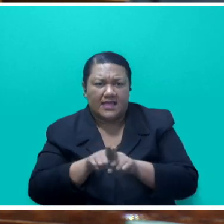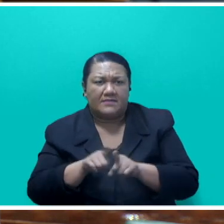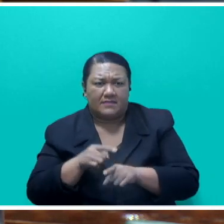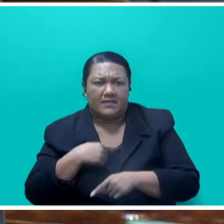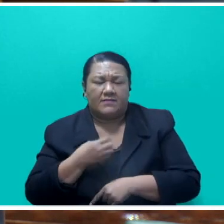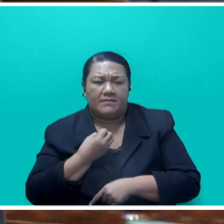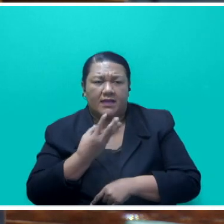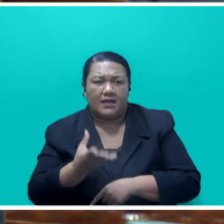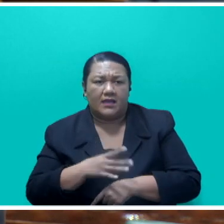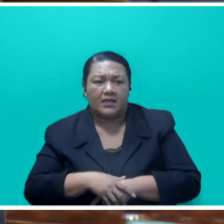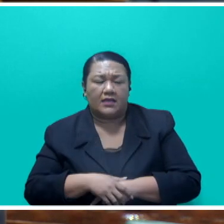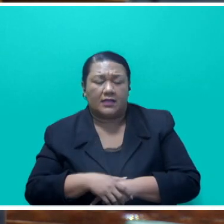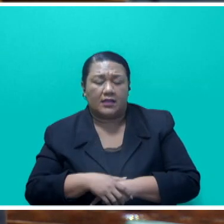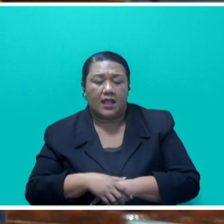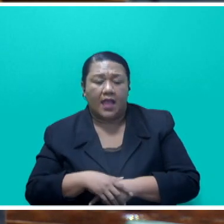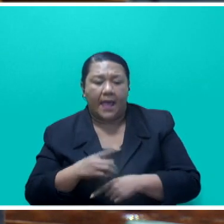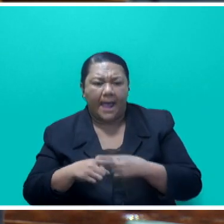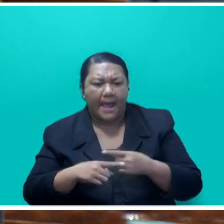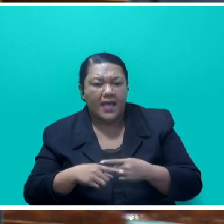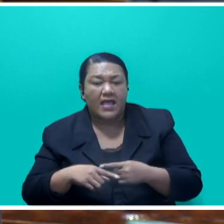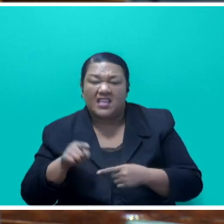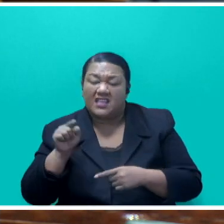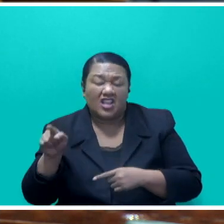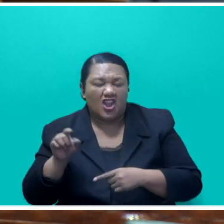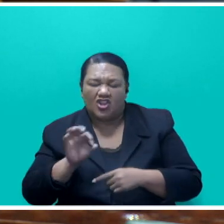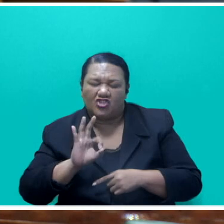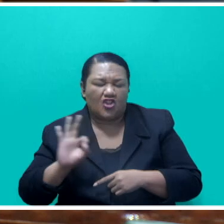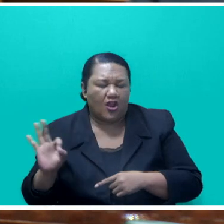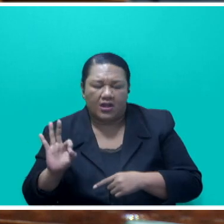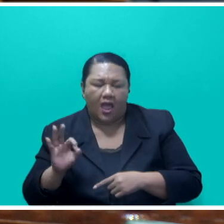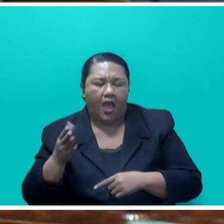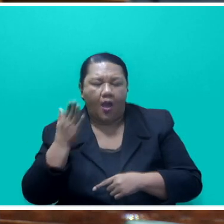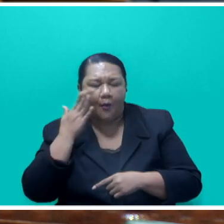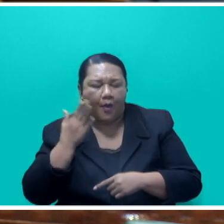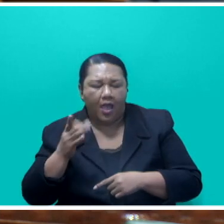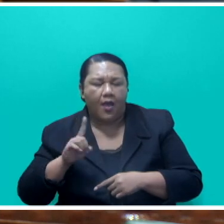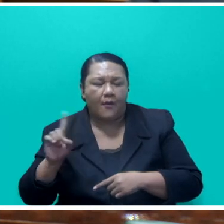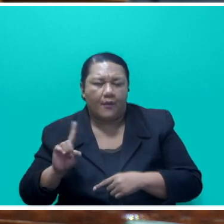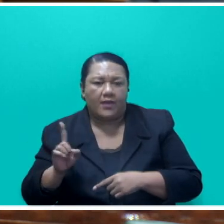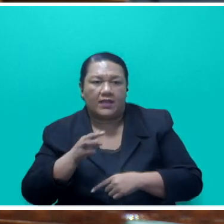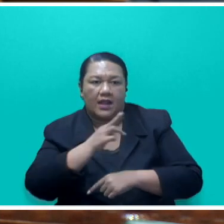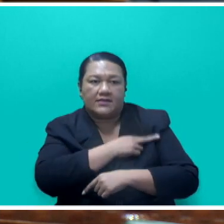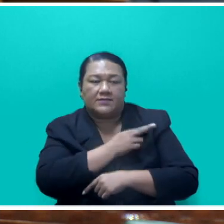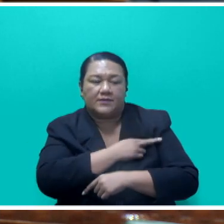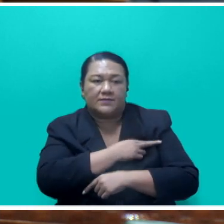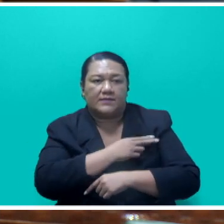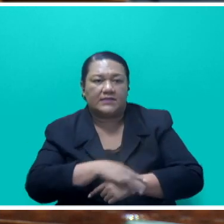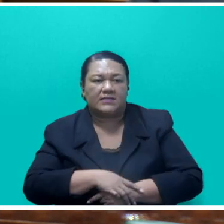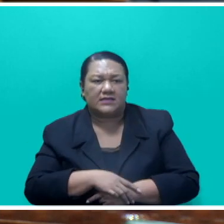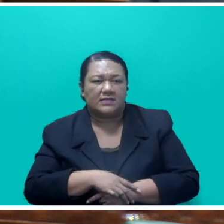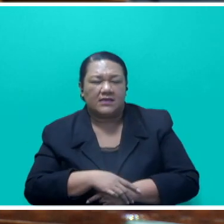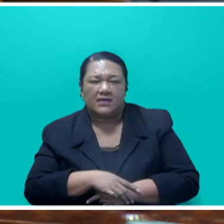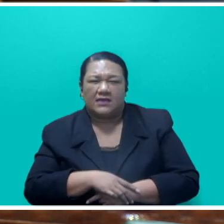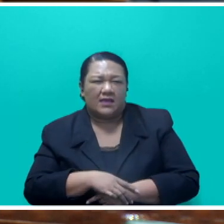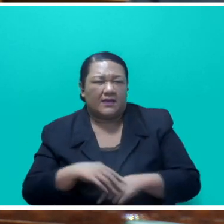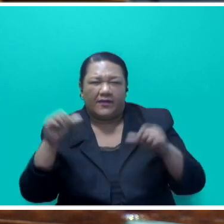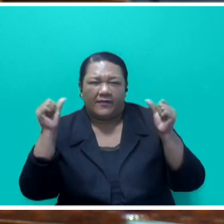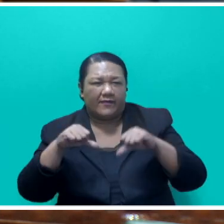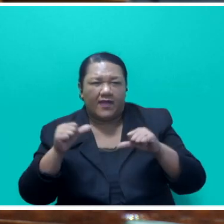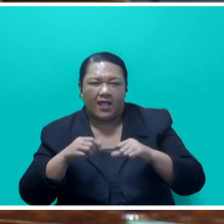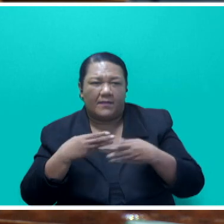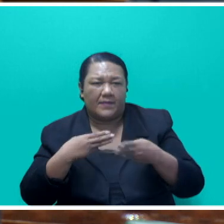Singh." And that word, has landed me in Parliament. Milaka.